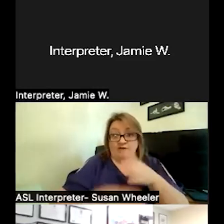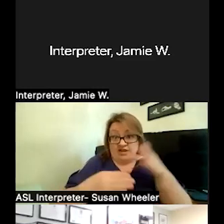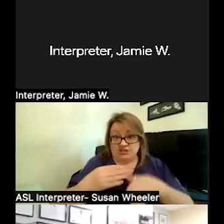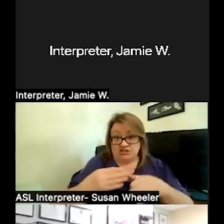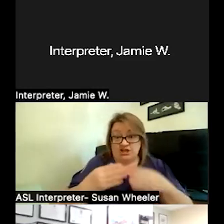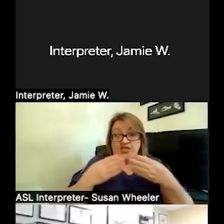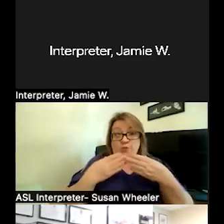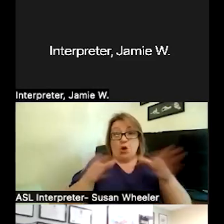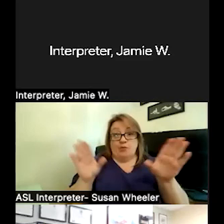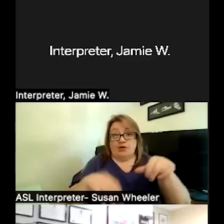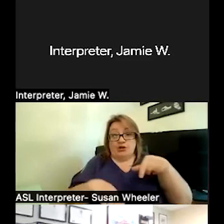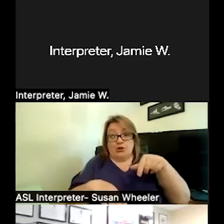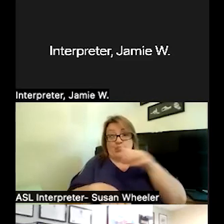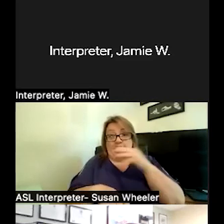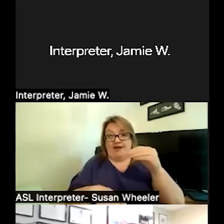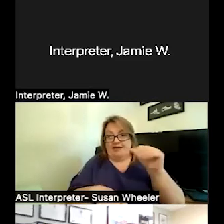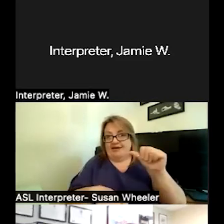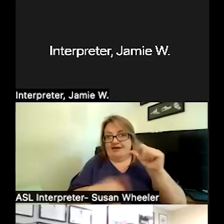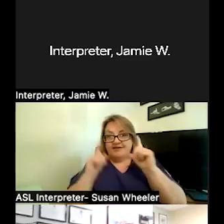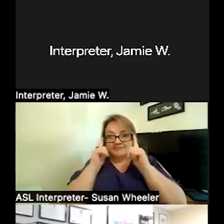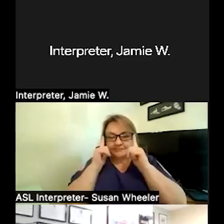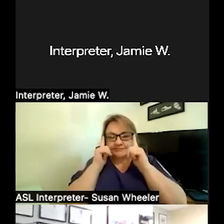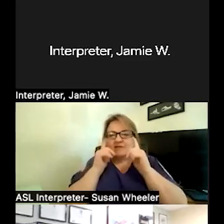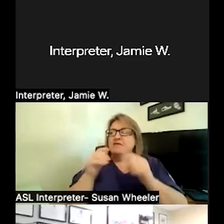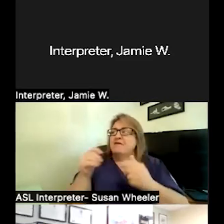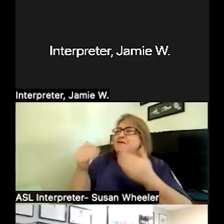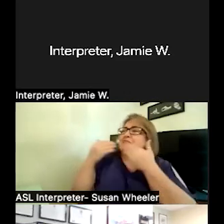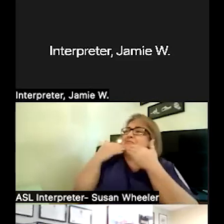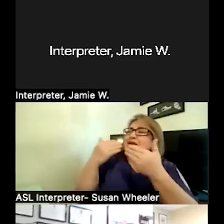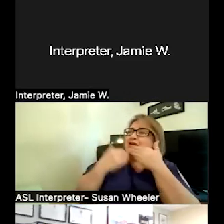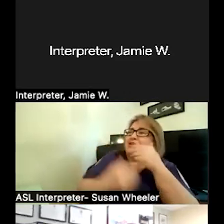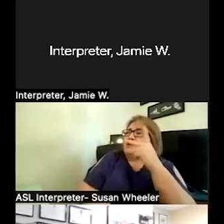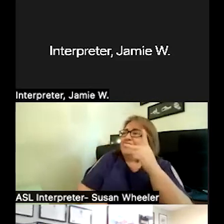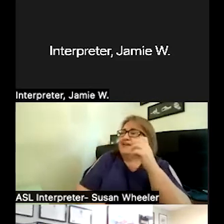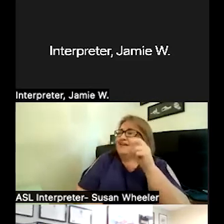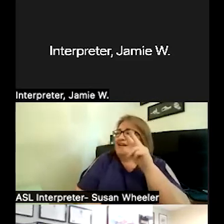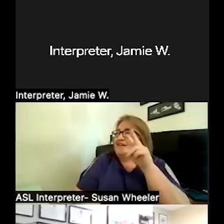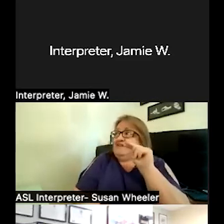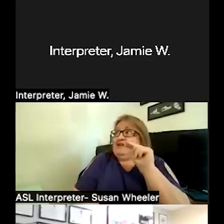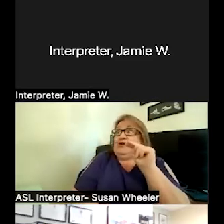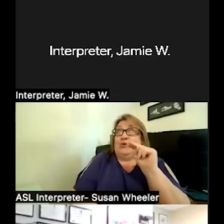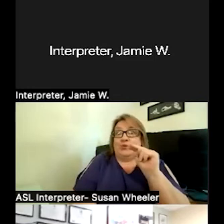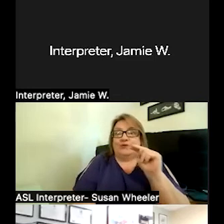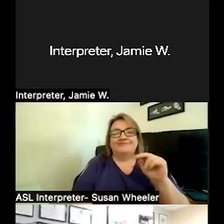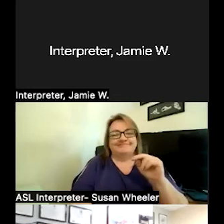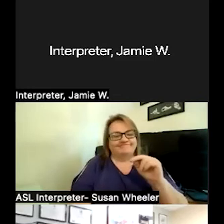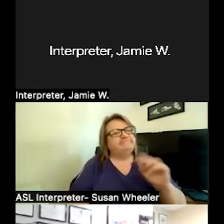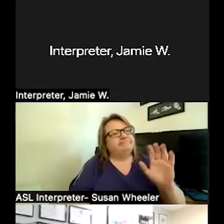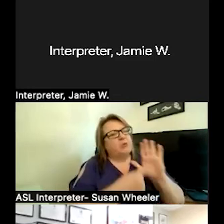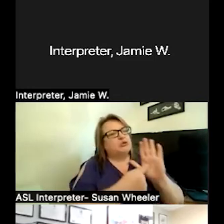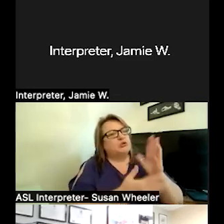open to questions. Yeah, thank you, Kevin. Yeah, I just wanted to show some of the planning that we've done with